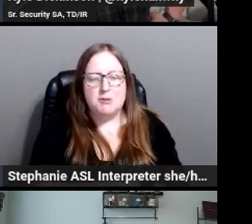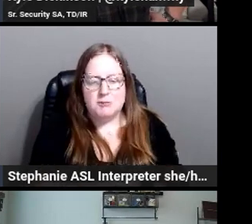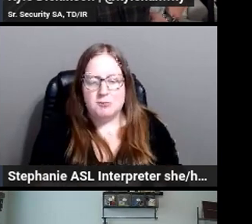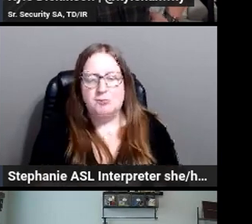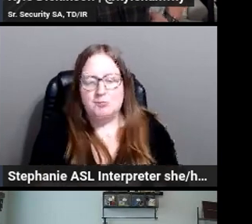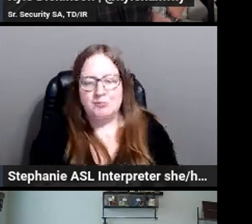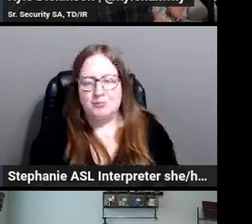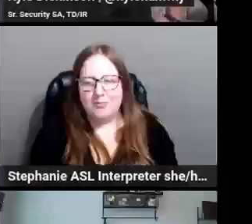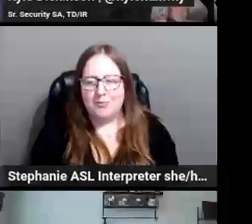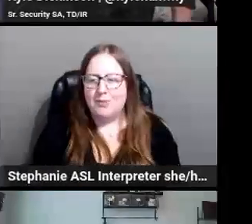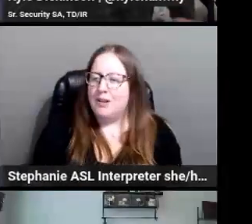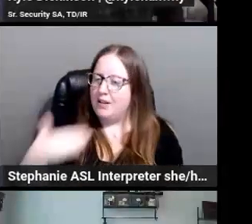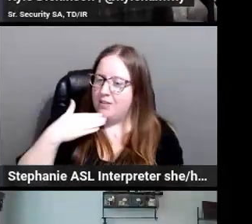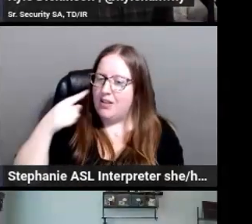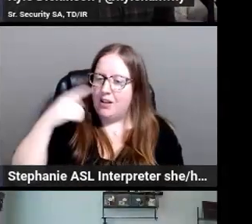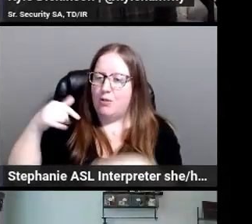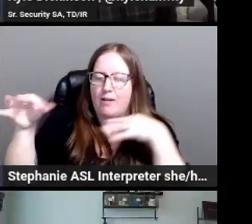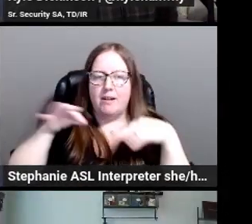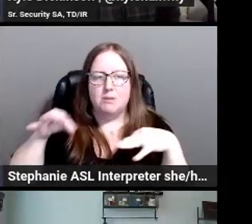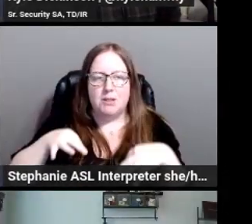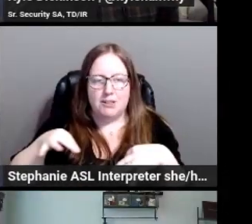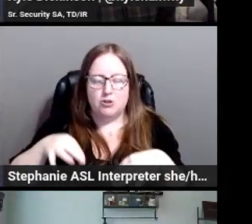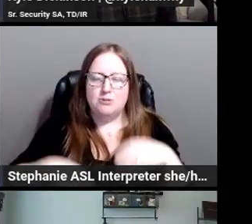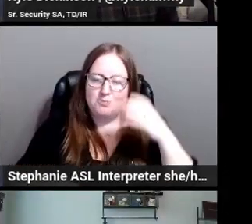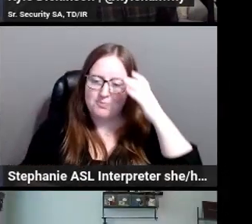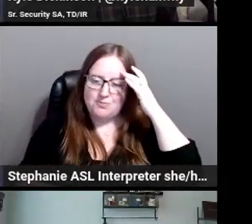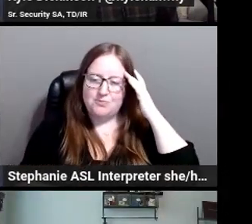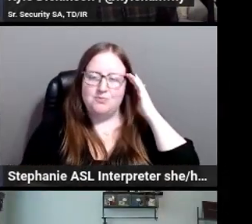Great, thank you for that explanation. Mm-hmm.